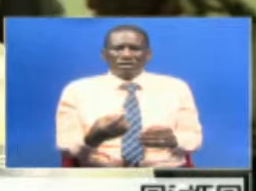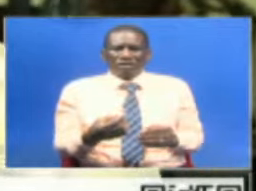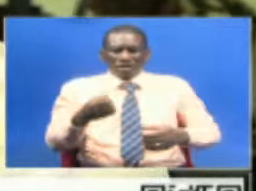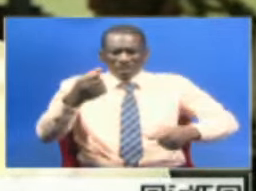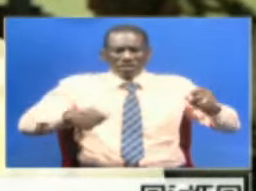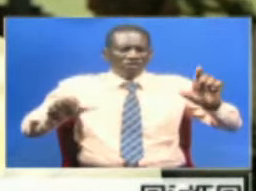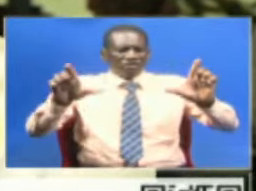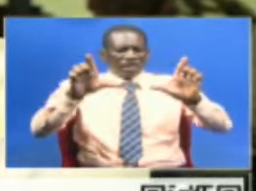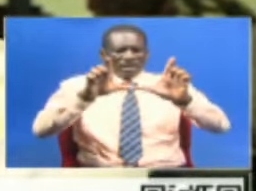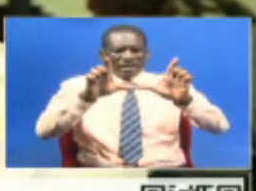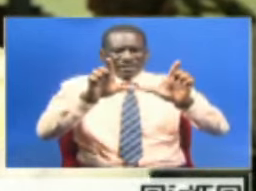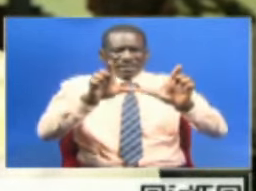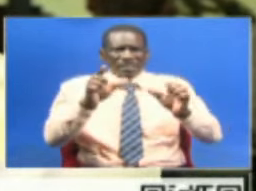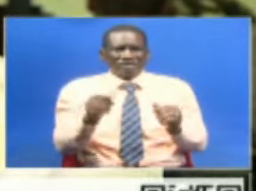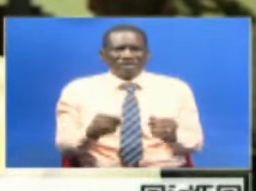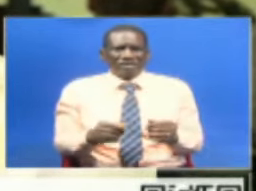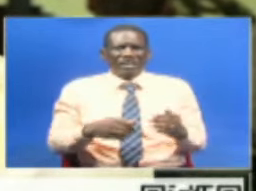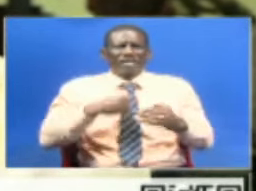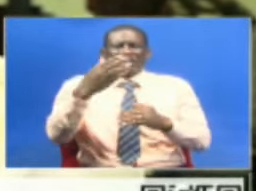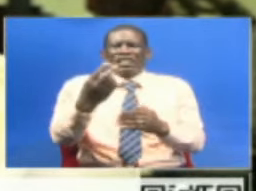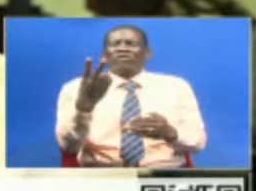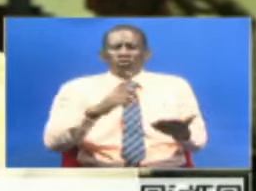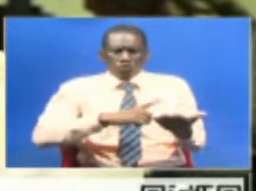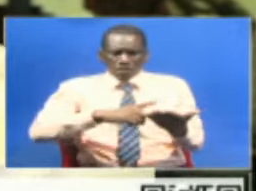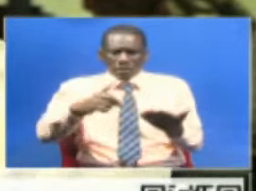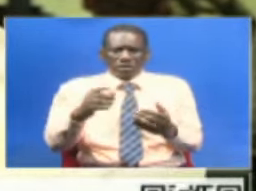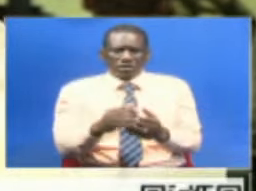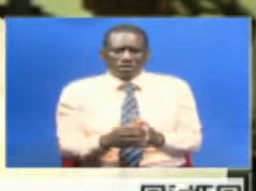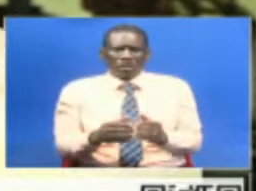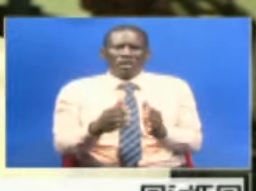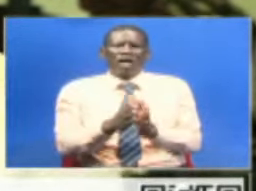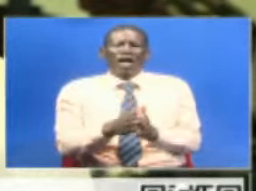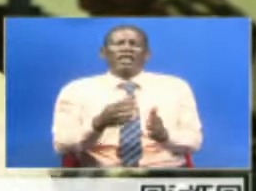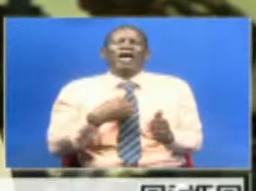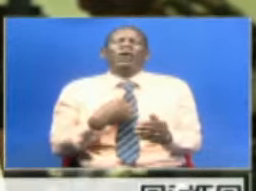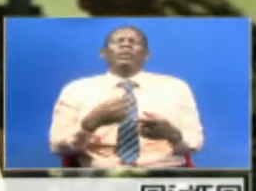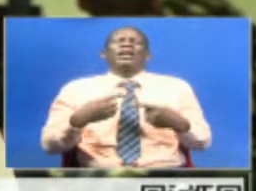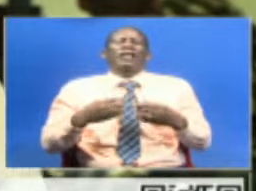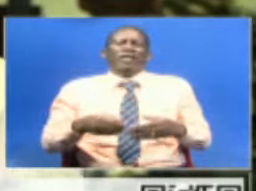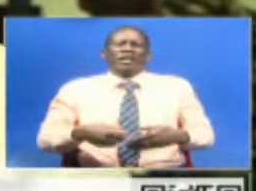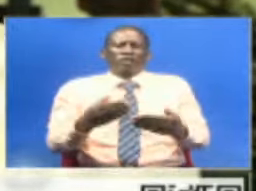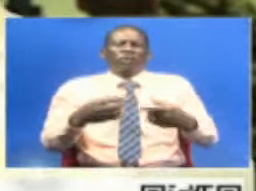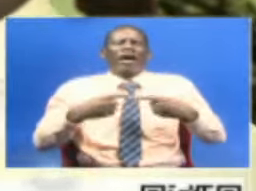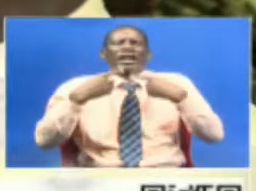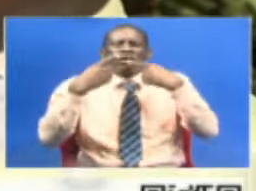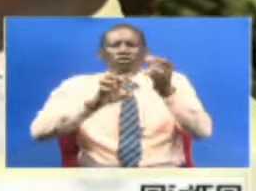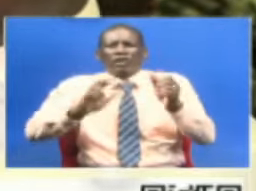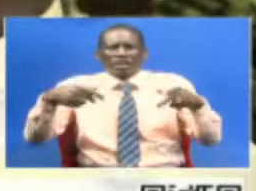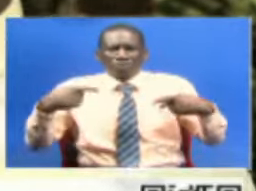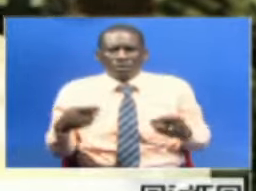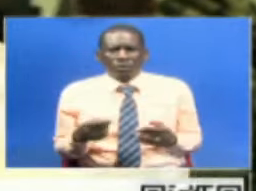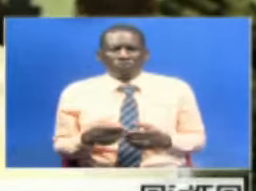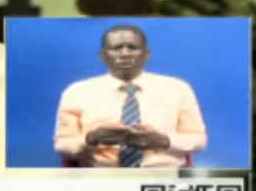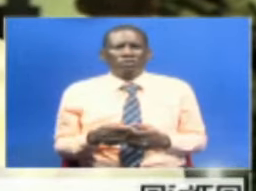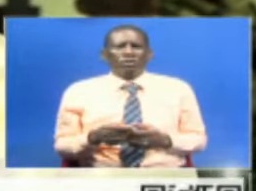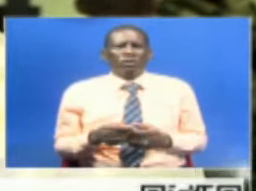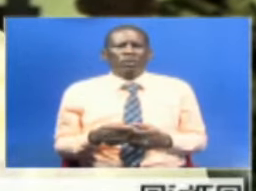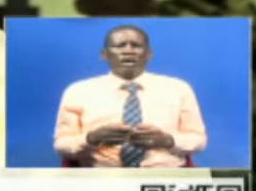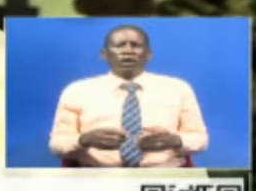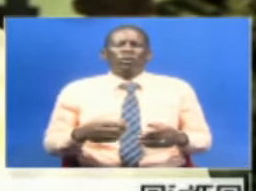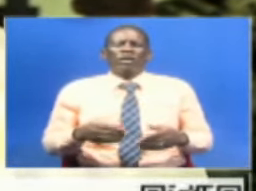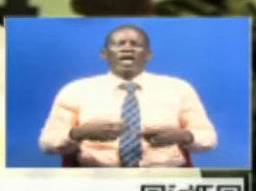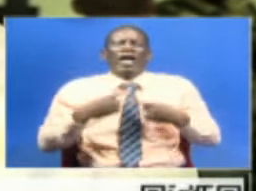driving licenses within the next 2 weeks, and I will be making an announcement to the rest of Kenya, the entire country,